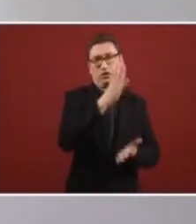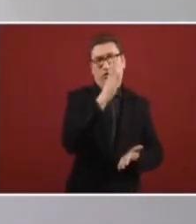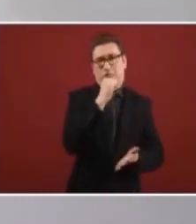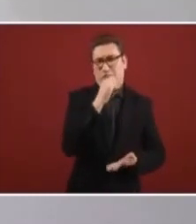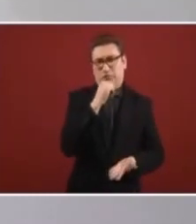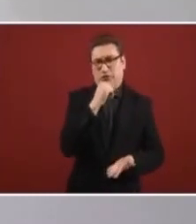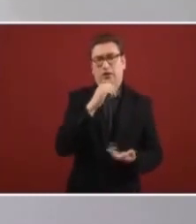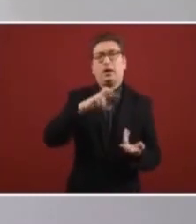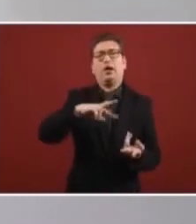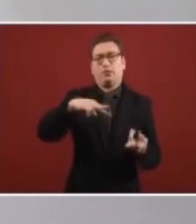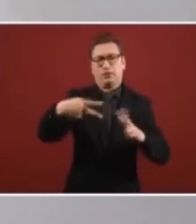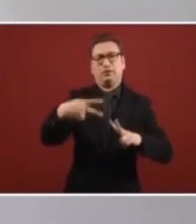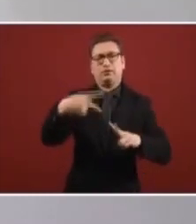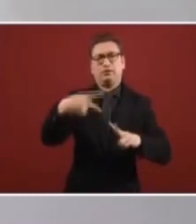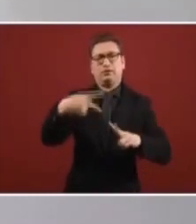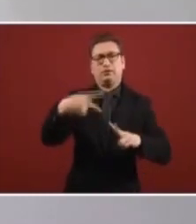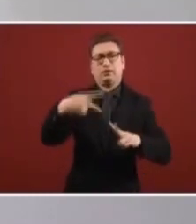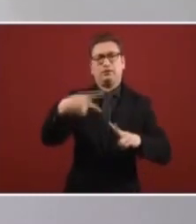Imagínense que yo